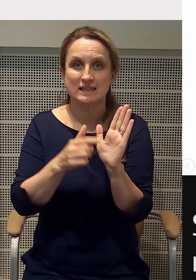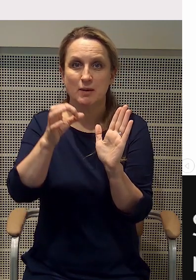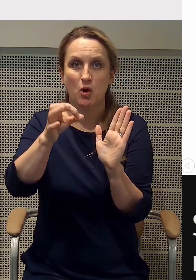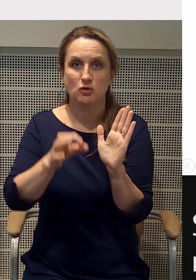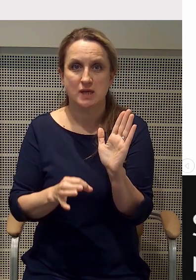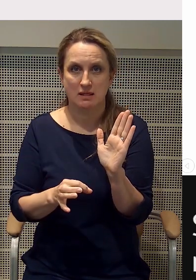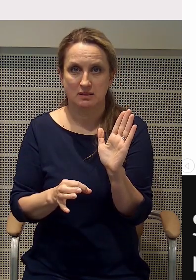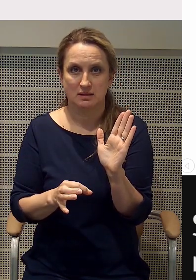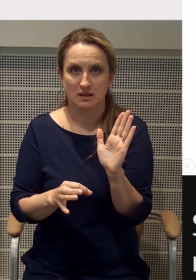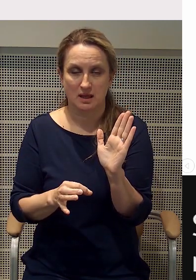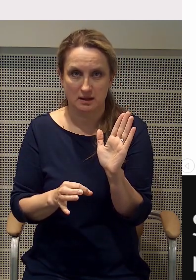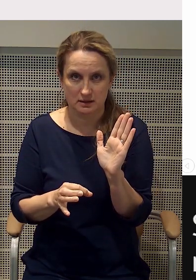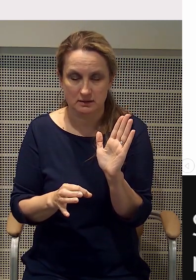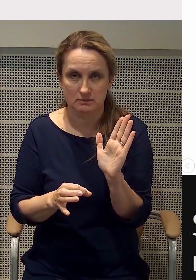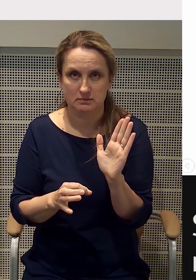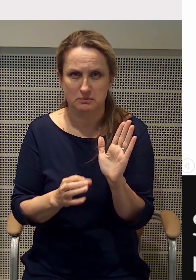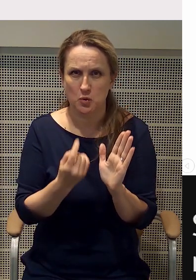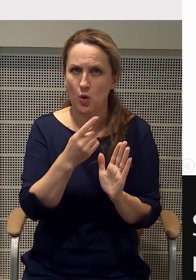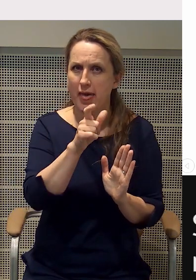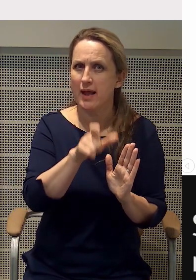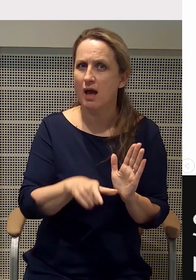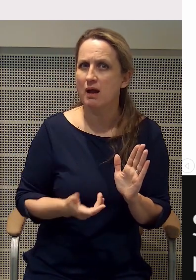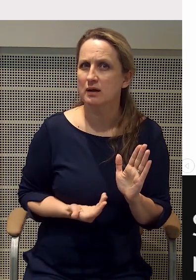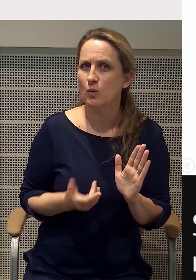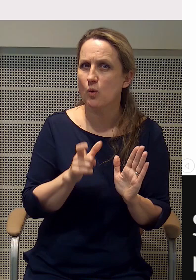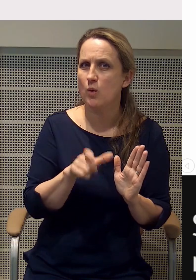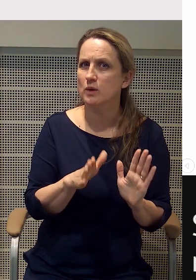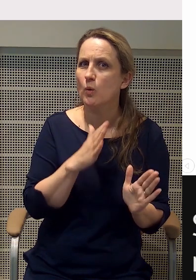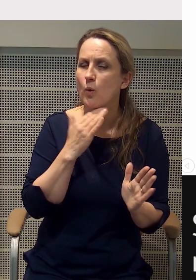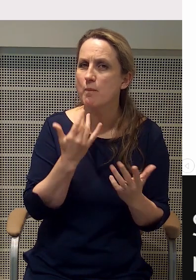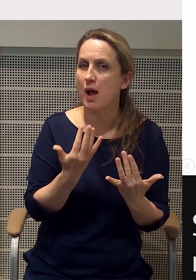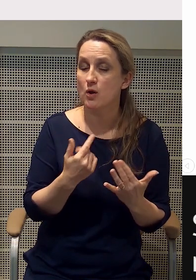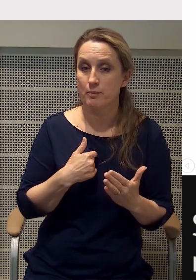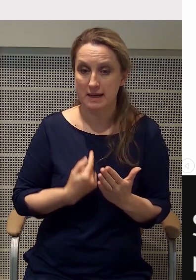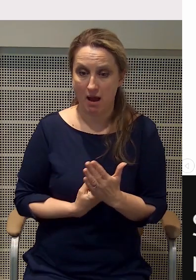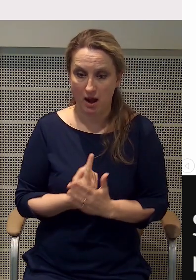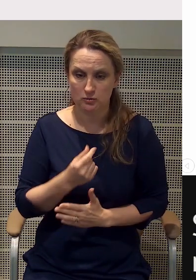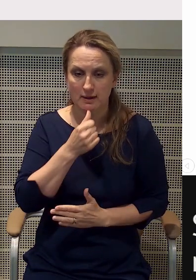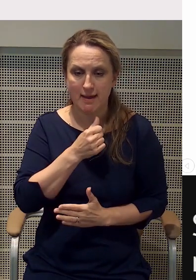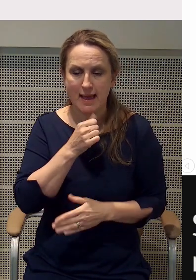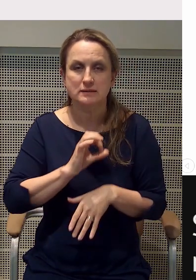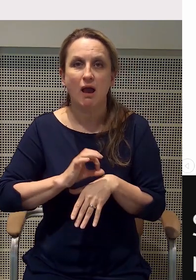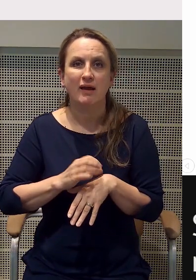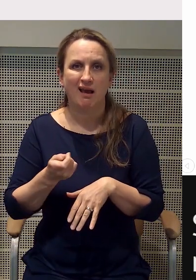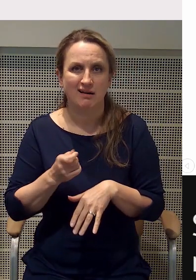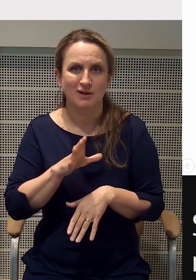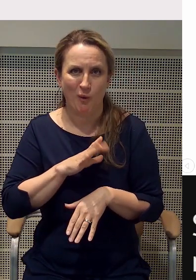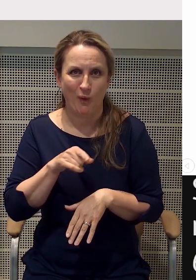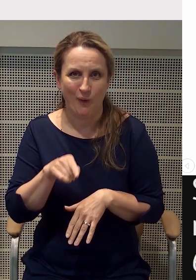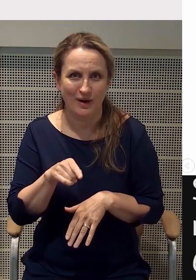6.7% of our GDP goes to healthcare. I remember